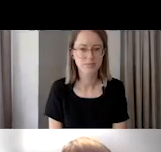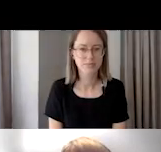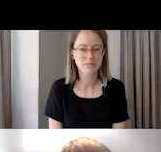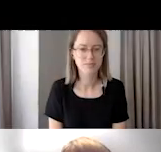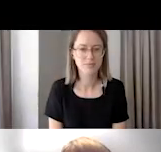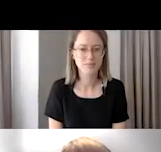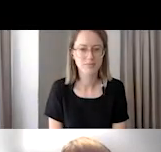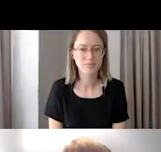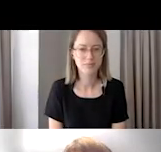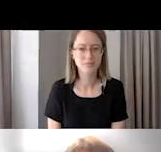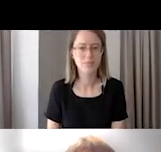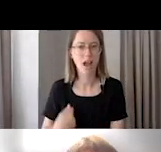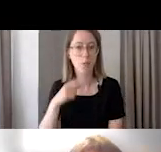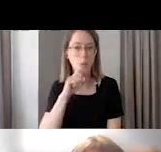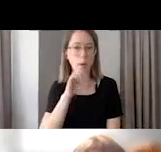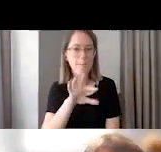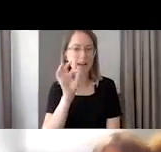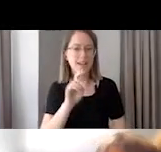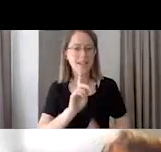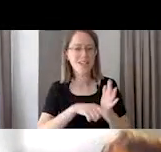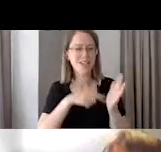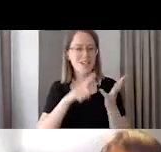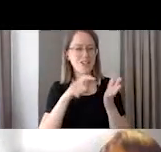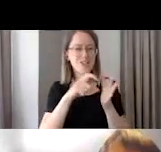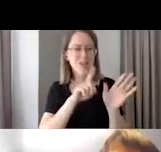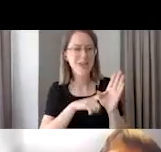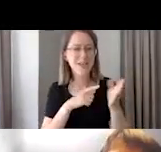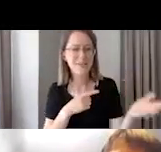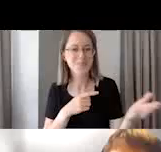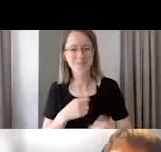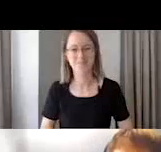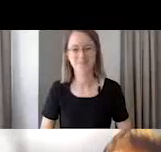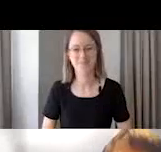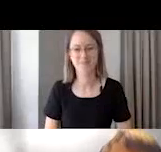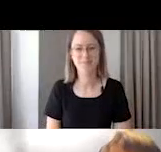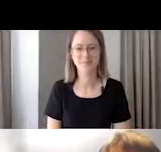Okay, I can assign Judy. Let's start with you.